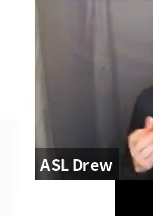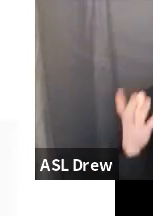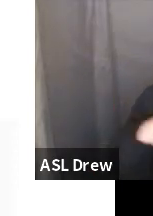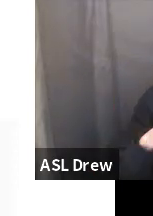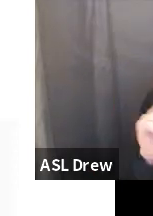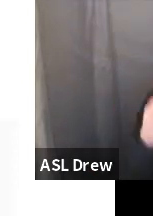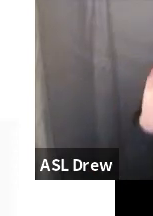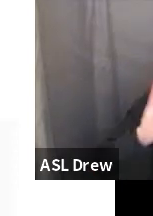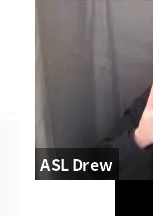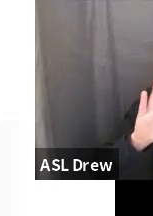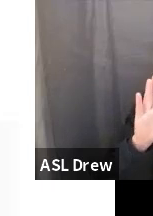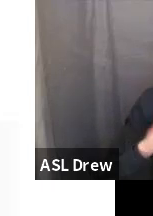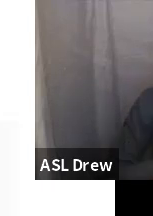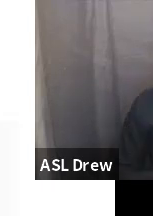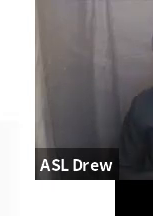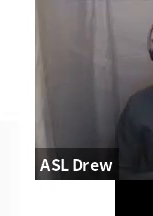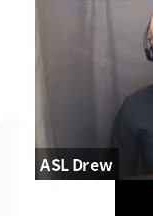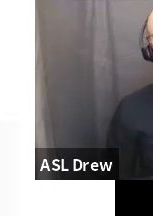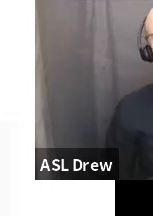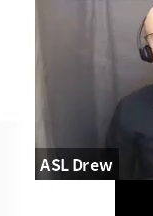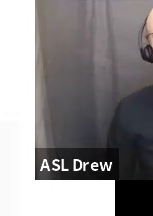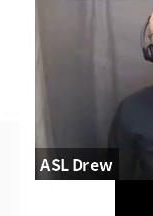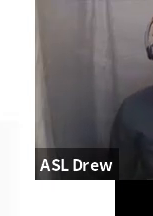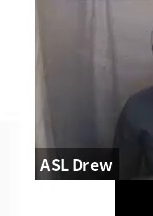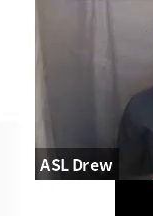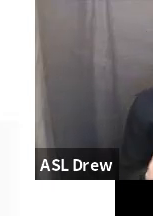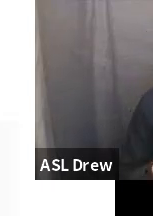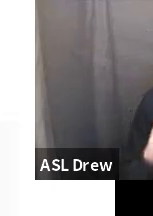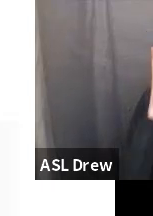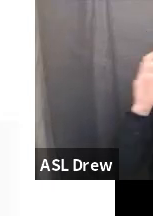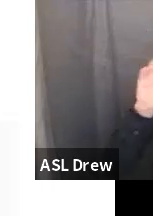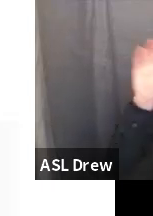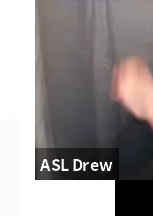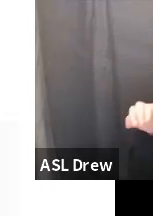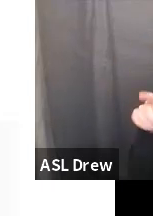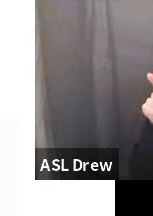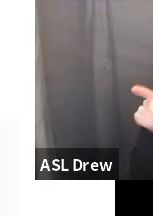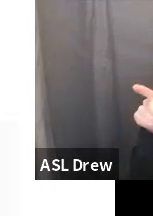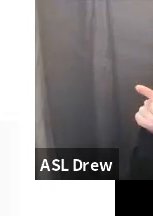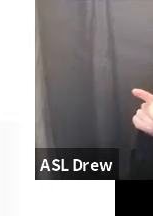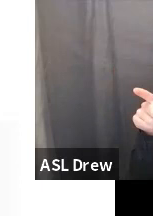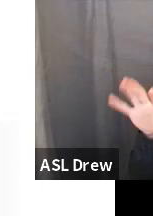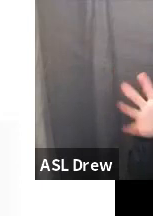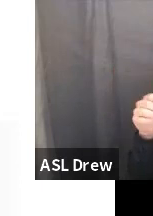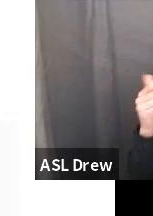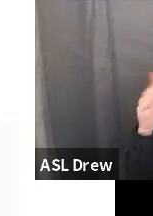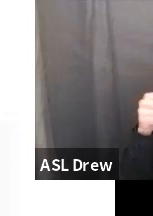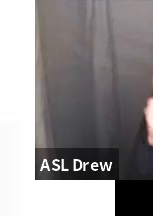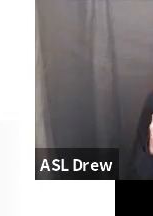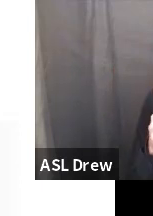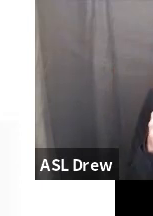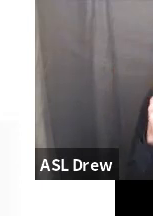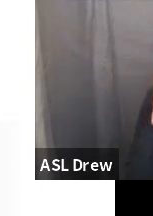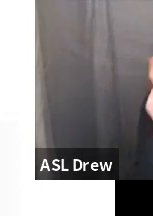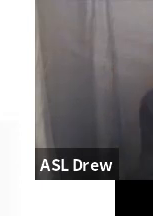Boston, but that in Chicago, for the most part, those